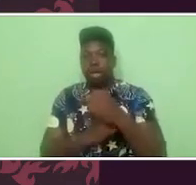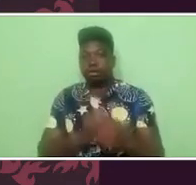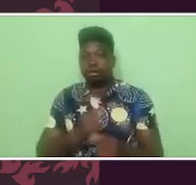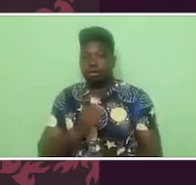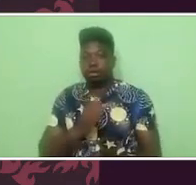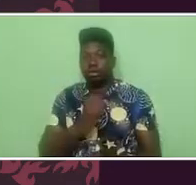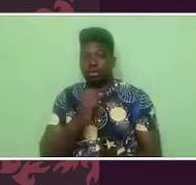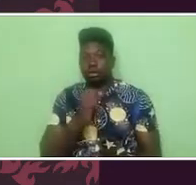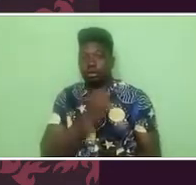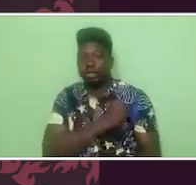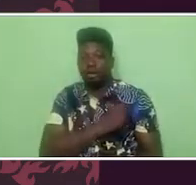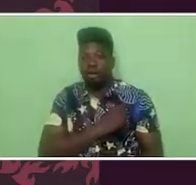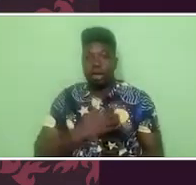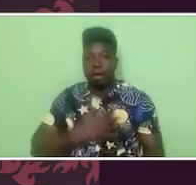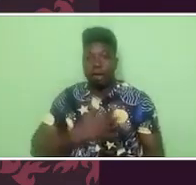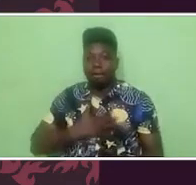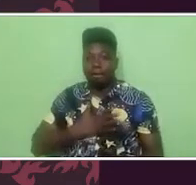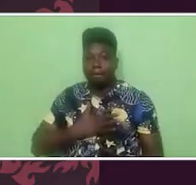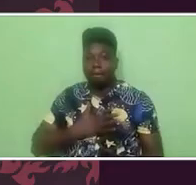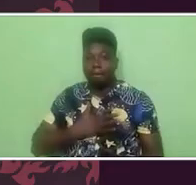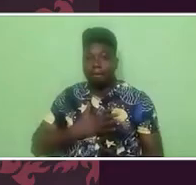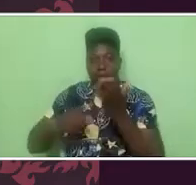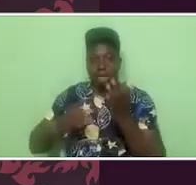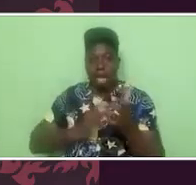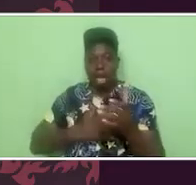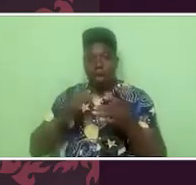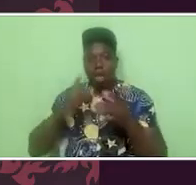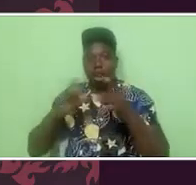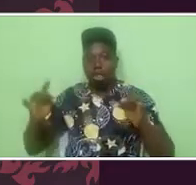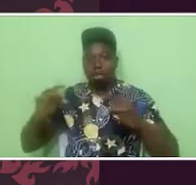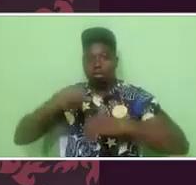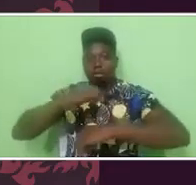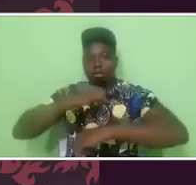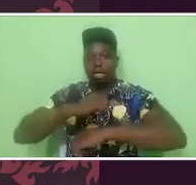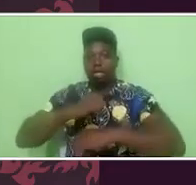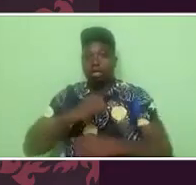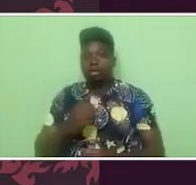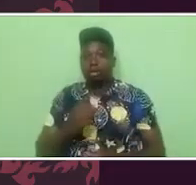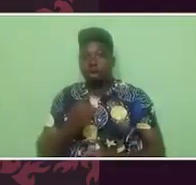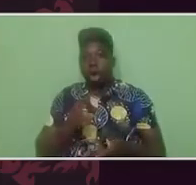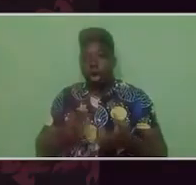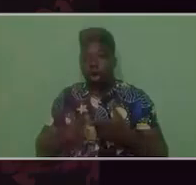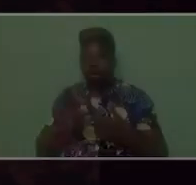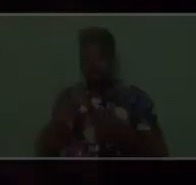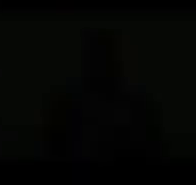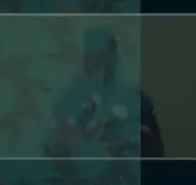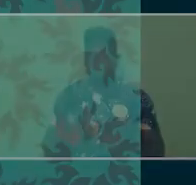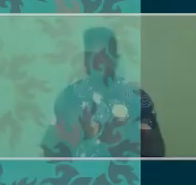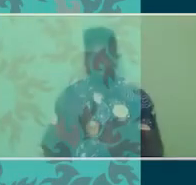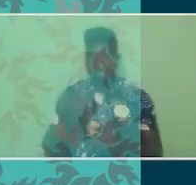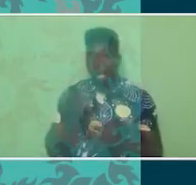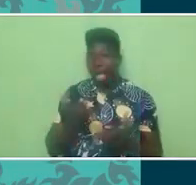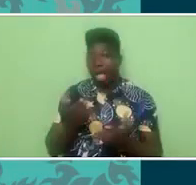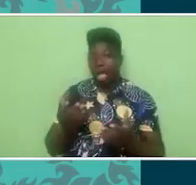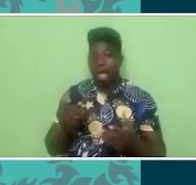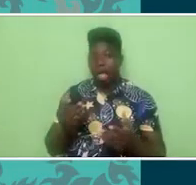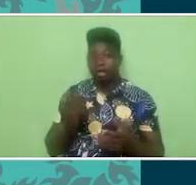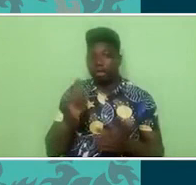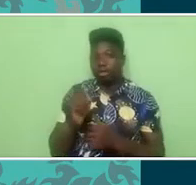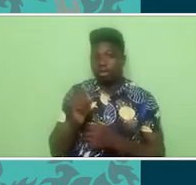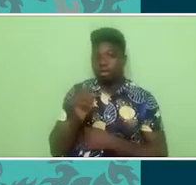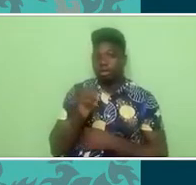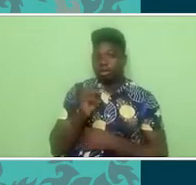in the deck or that Laura always sends out afterwards at Stephen's GoFundMe page. Here she